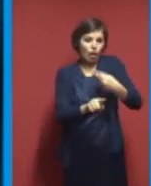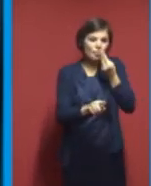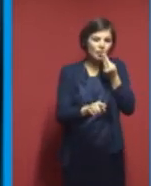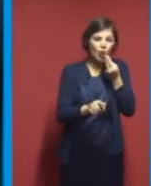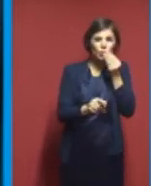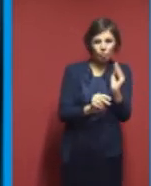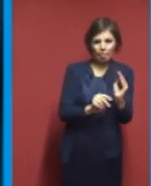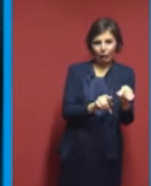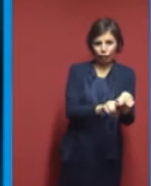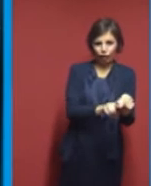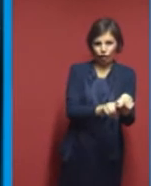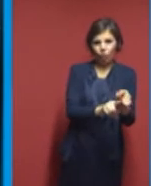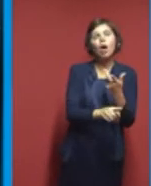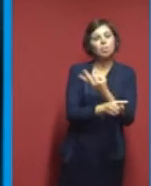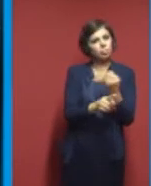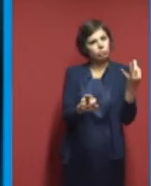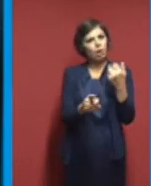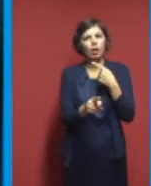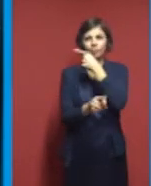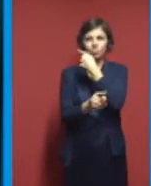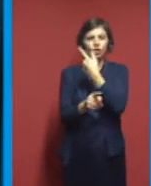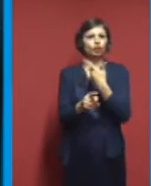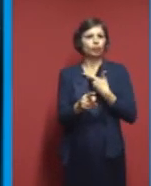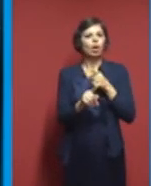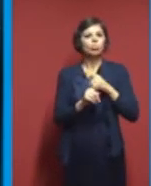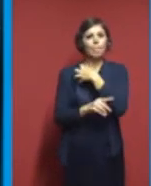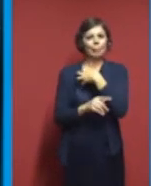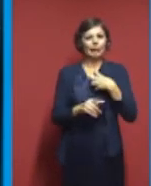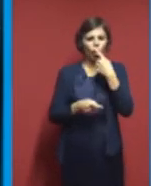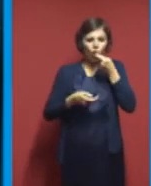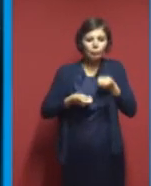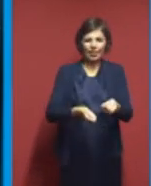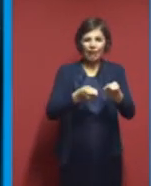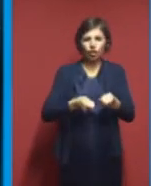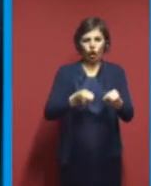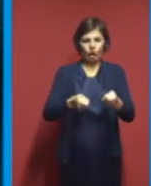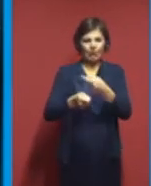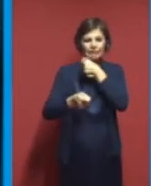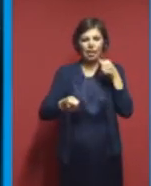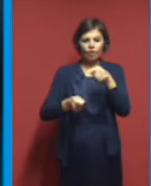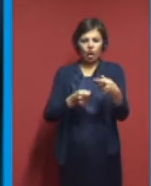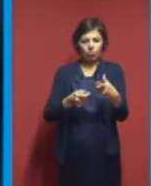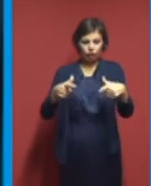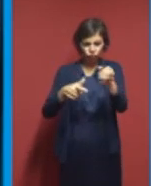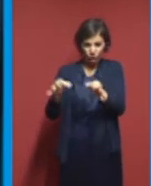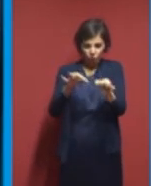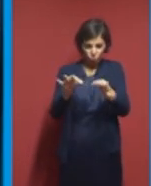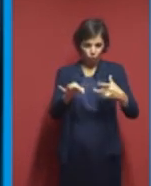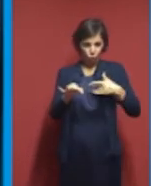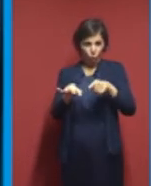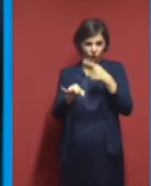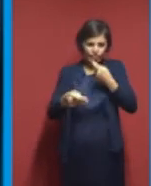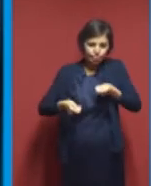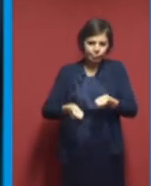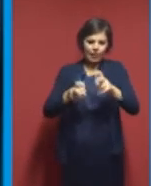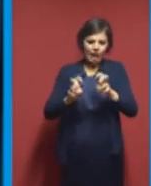cells exactly what they need: electrodes to give them pacing and lots of tubes to be able to flow food through them. And this is a picture